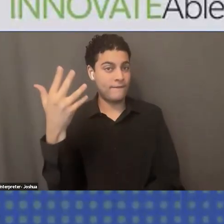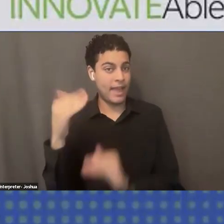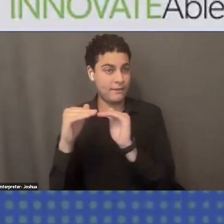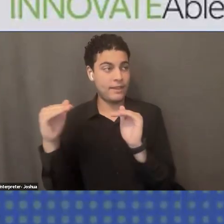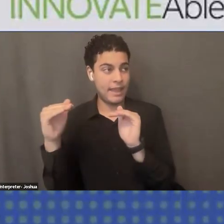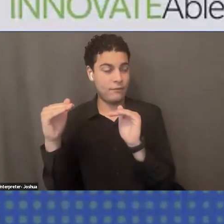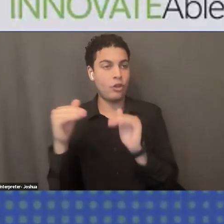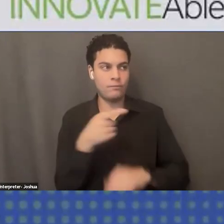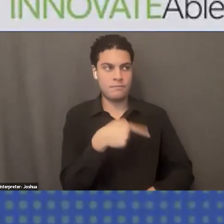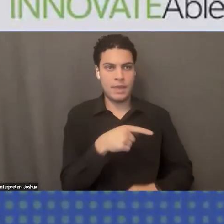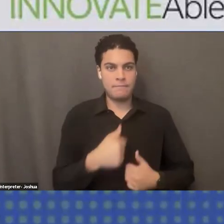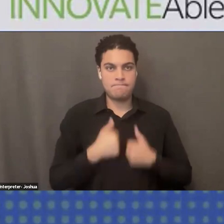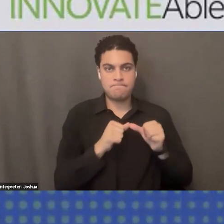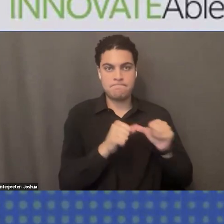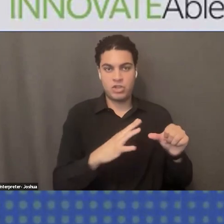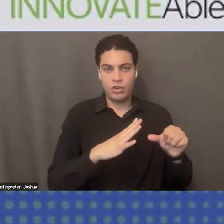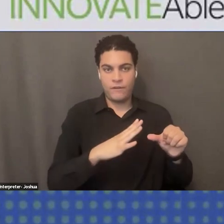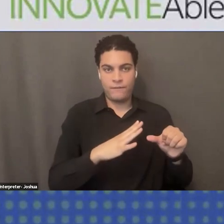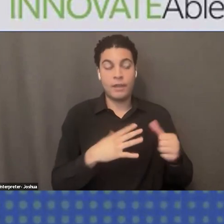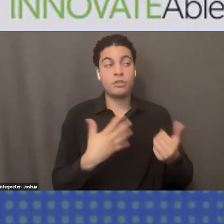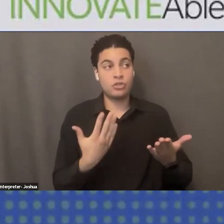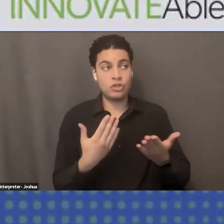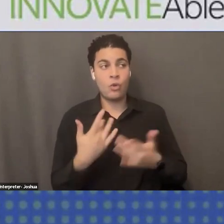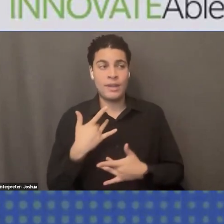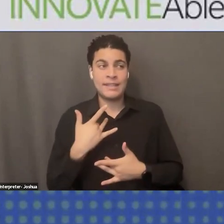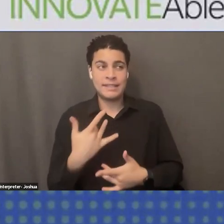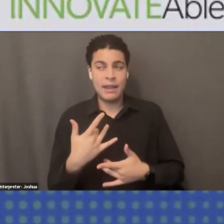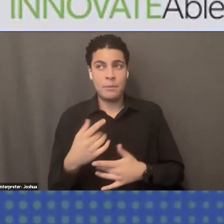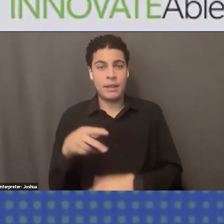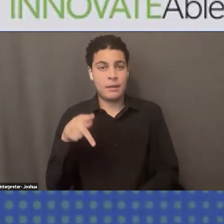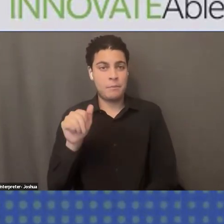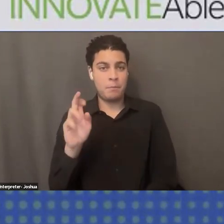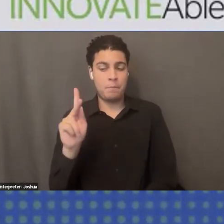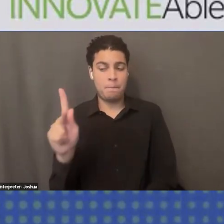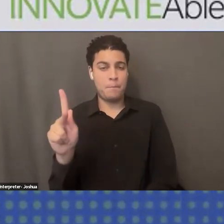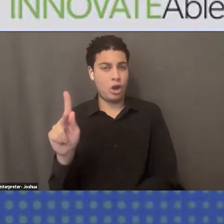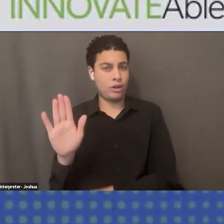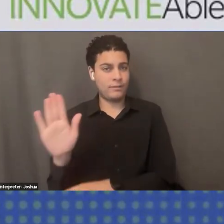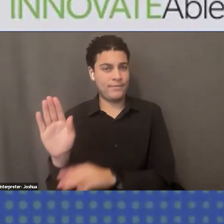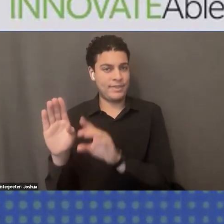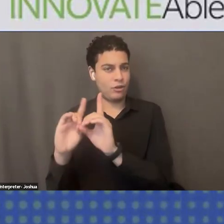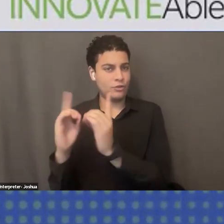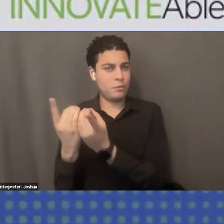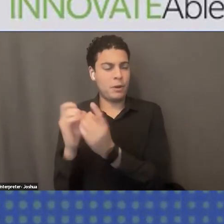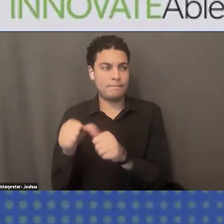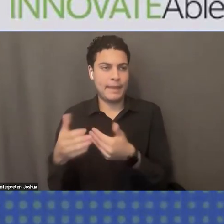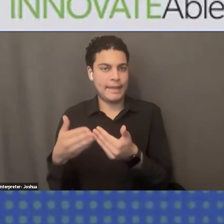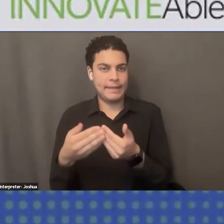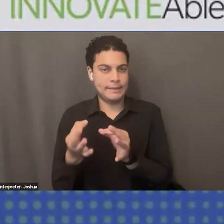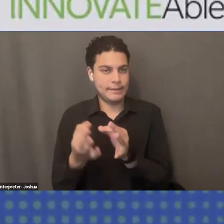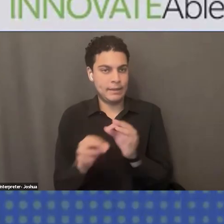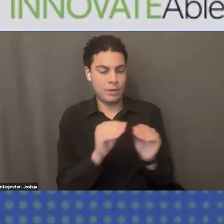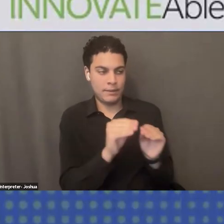park system operations department is usually able to handle the maintenance that's required, even if it needs to be removed